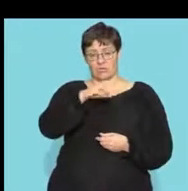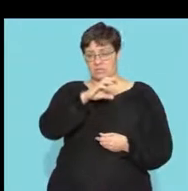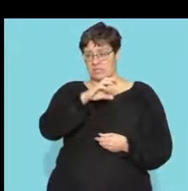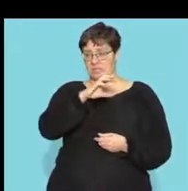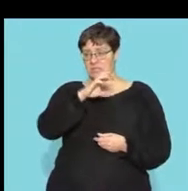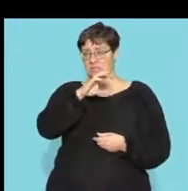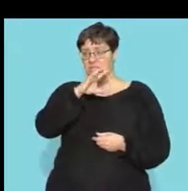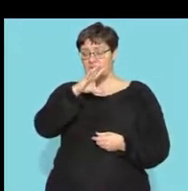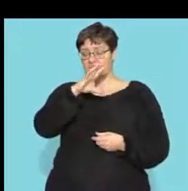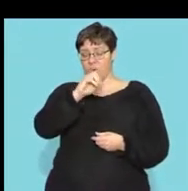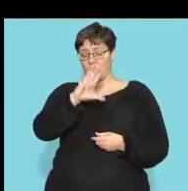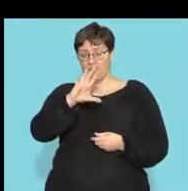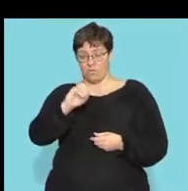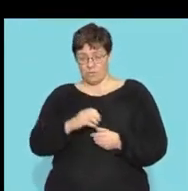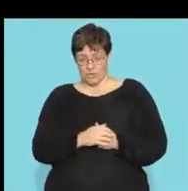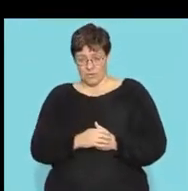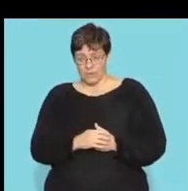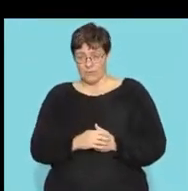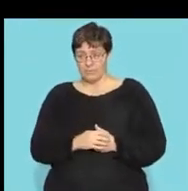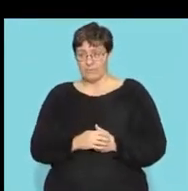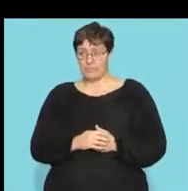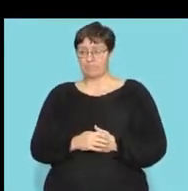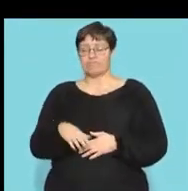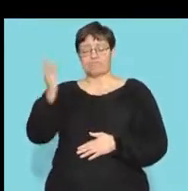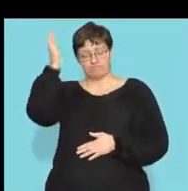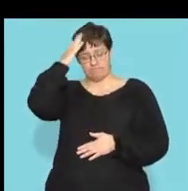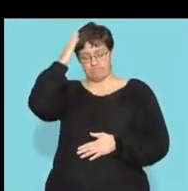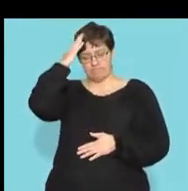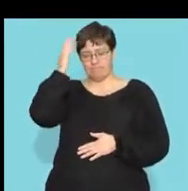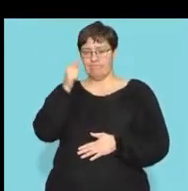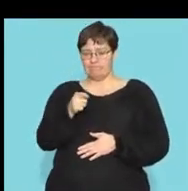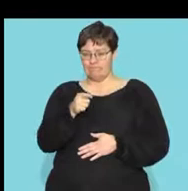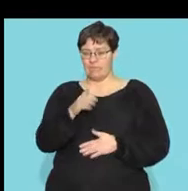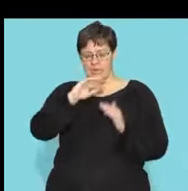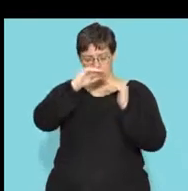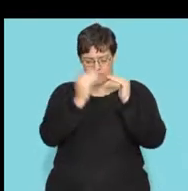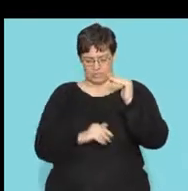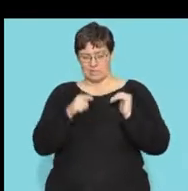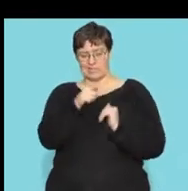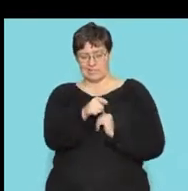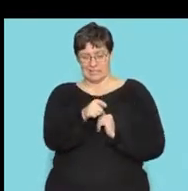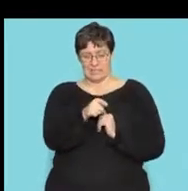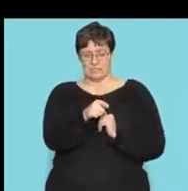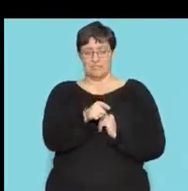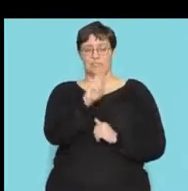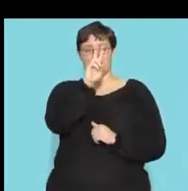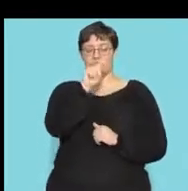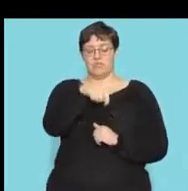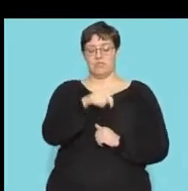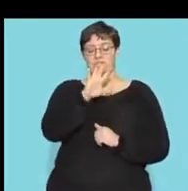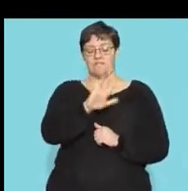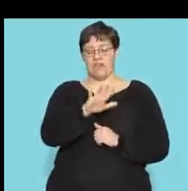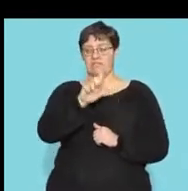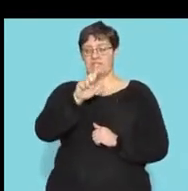13,050. So therefore, I know now that I must reduce that provision by